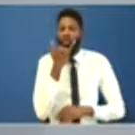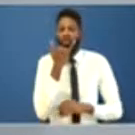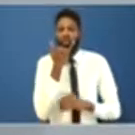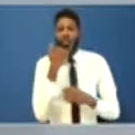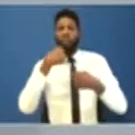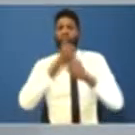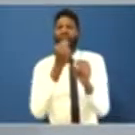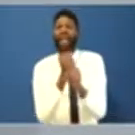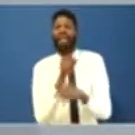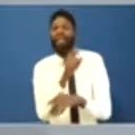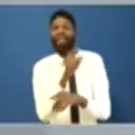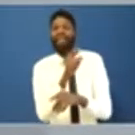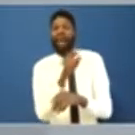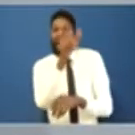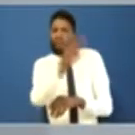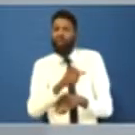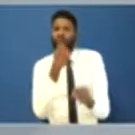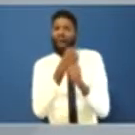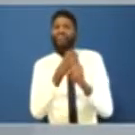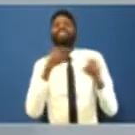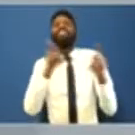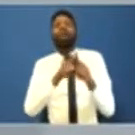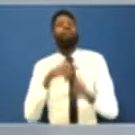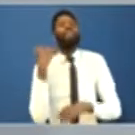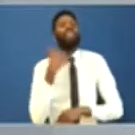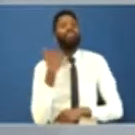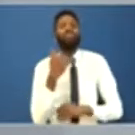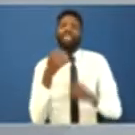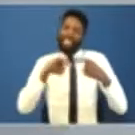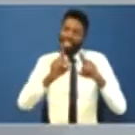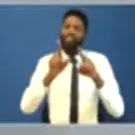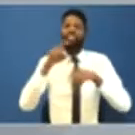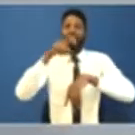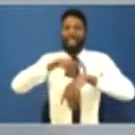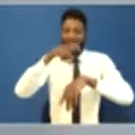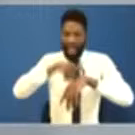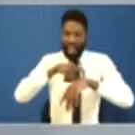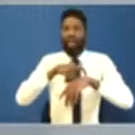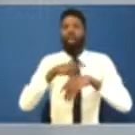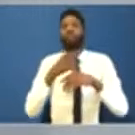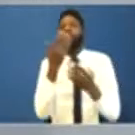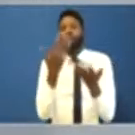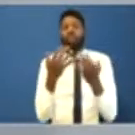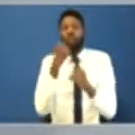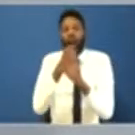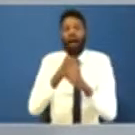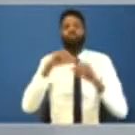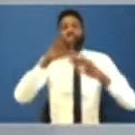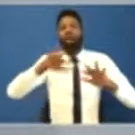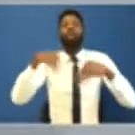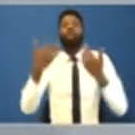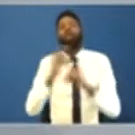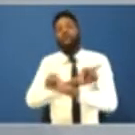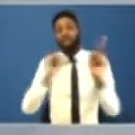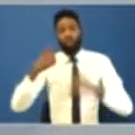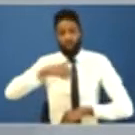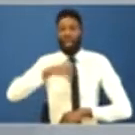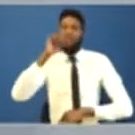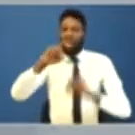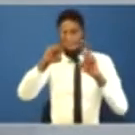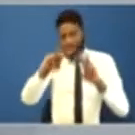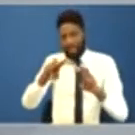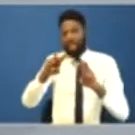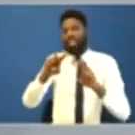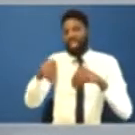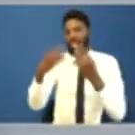criminalize somebody trying to echo living whether they are saying on the street corner or not we just need to get a place for them to do their